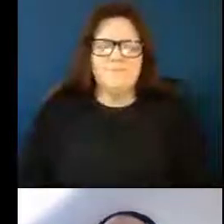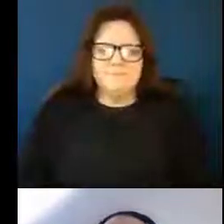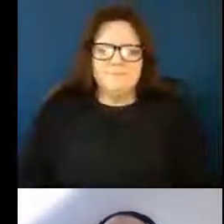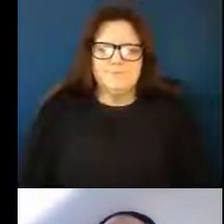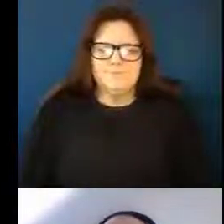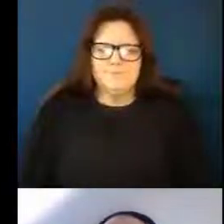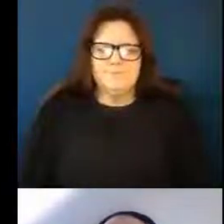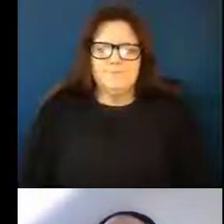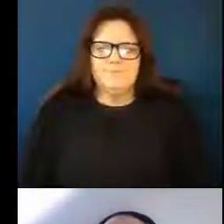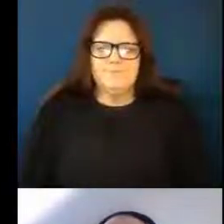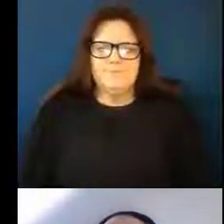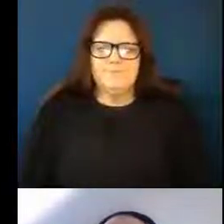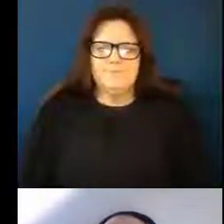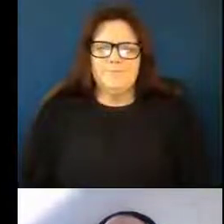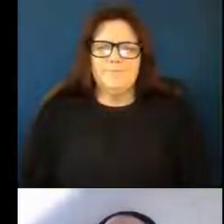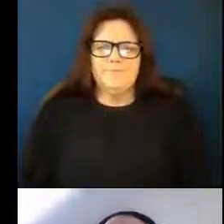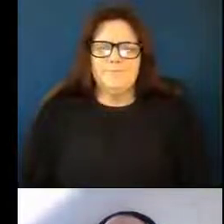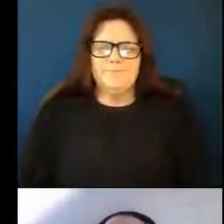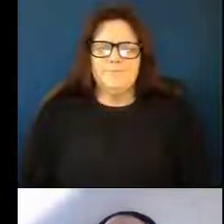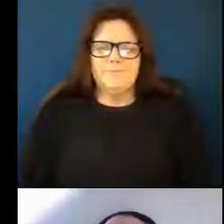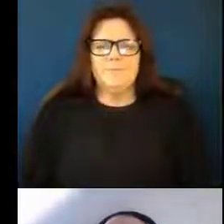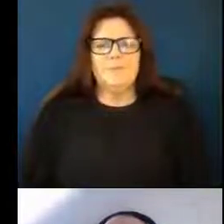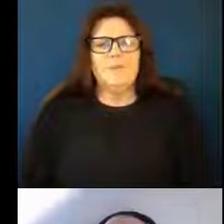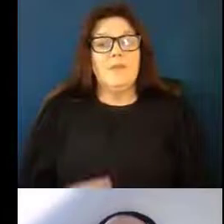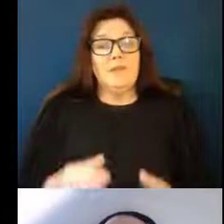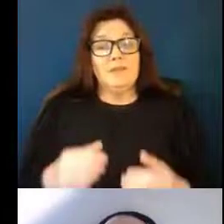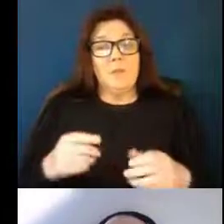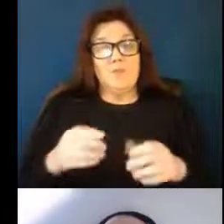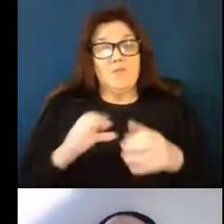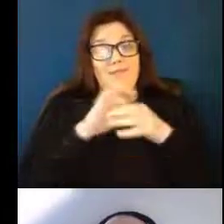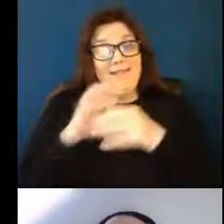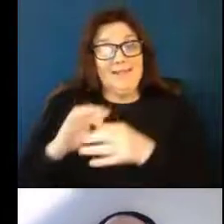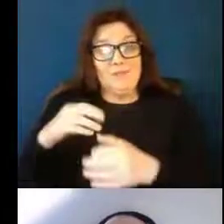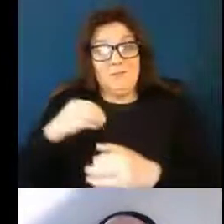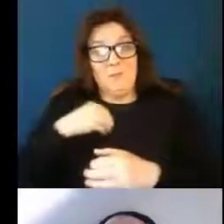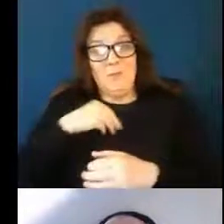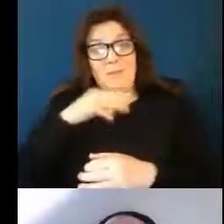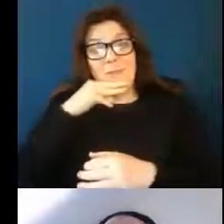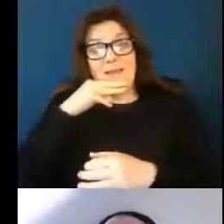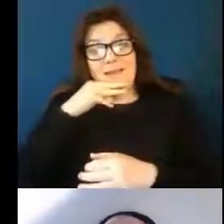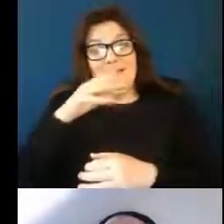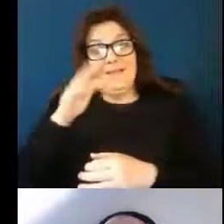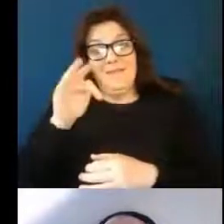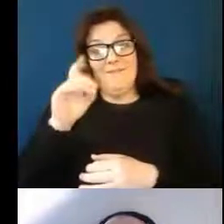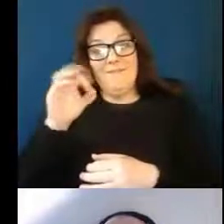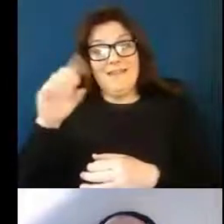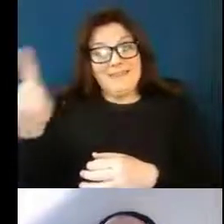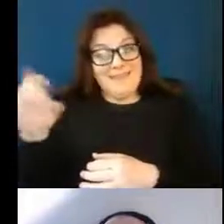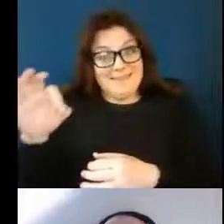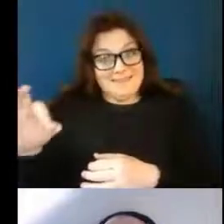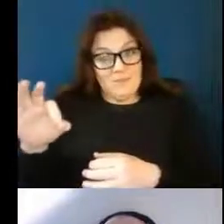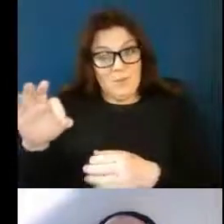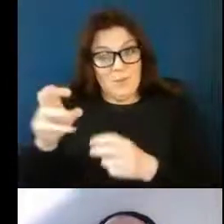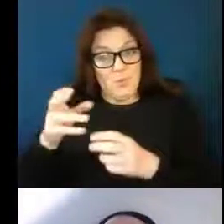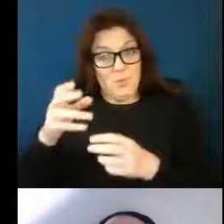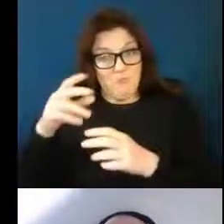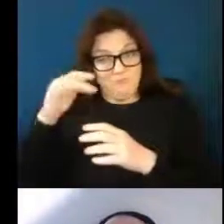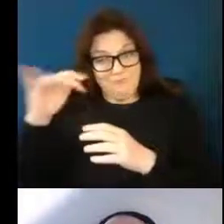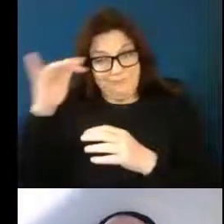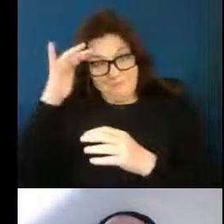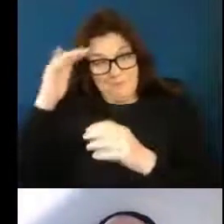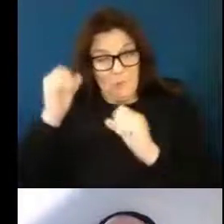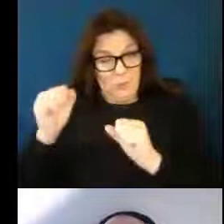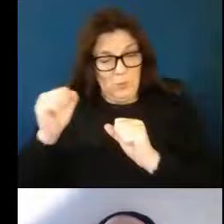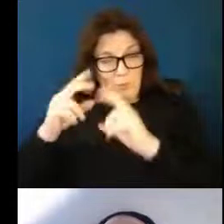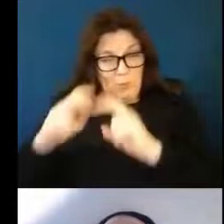the work, as I mentioned, of Michael Fielding, it might be a good idea to pull in this concept of joint